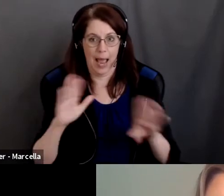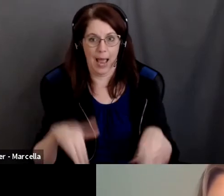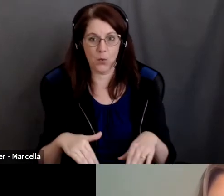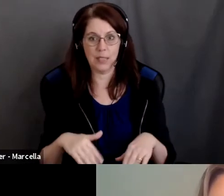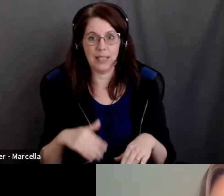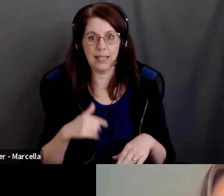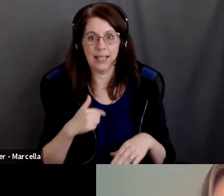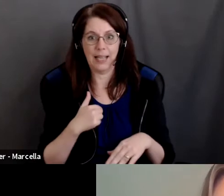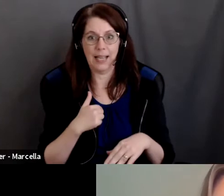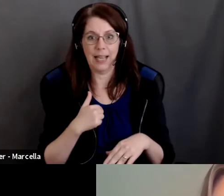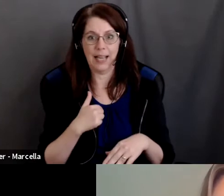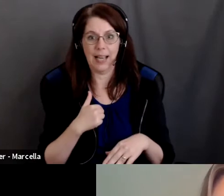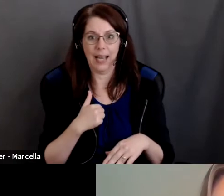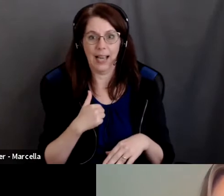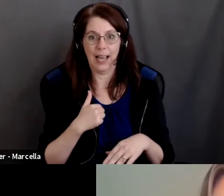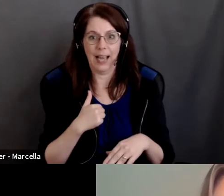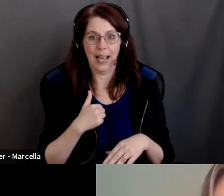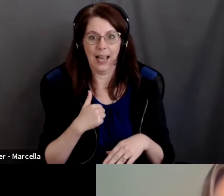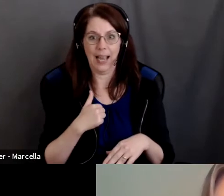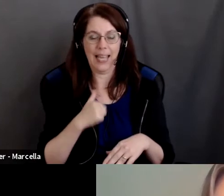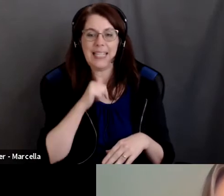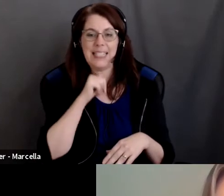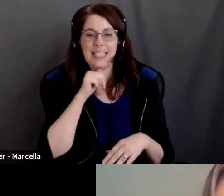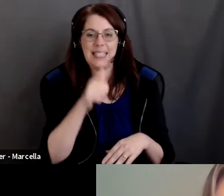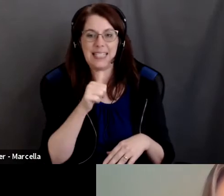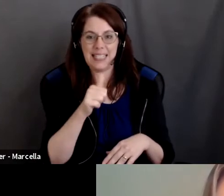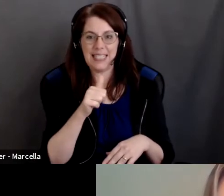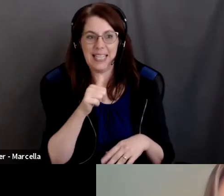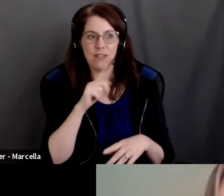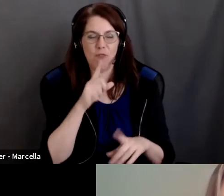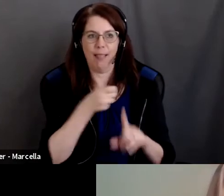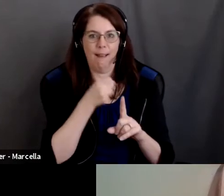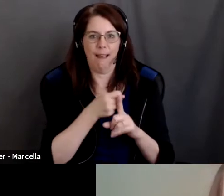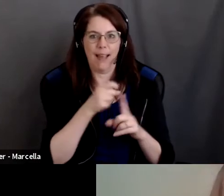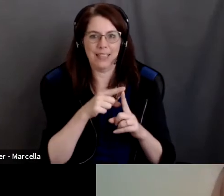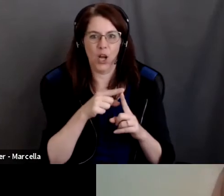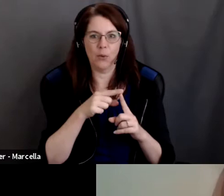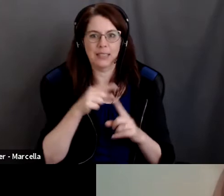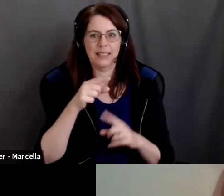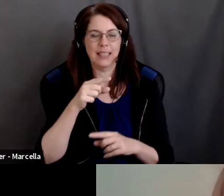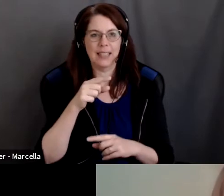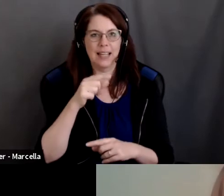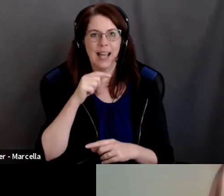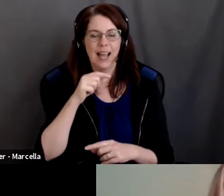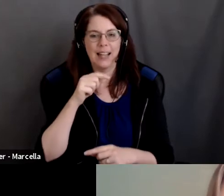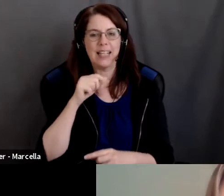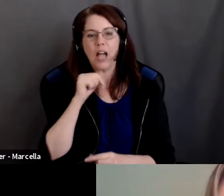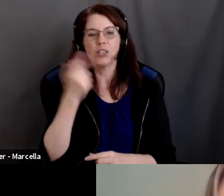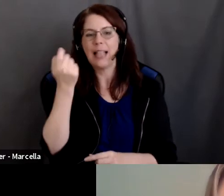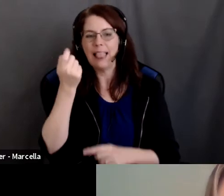I don't think it sank in that it was a tree and not a branch. Okay.